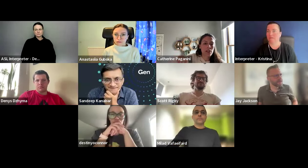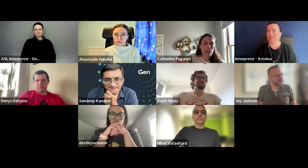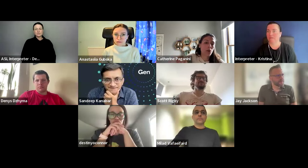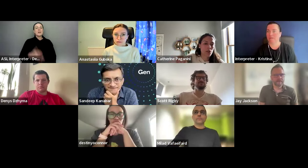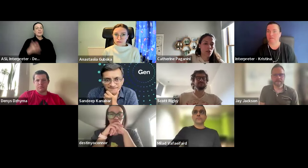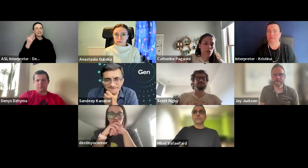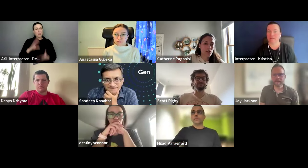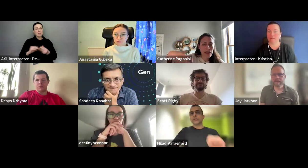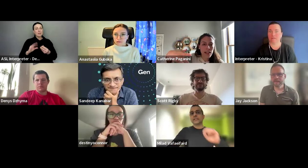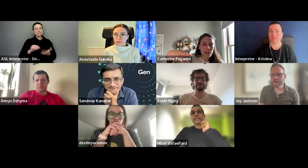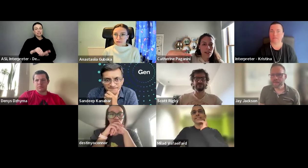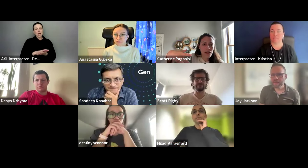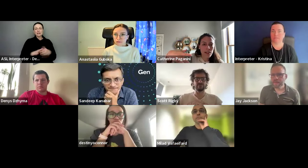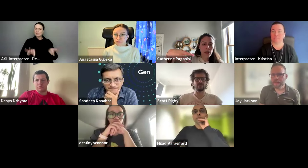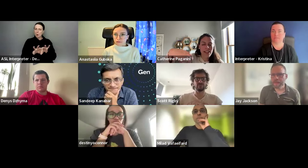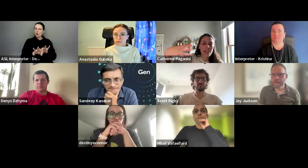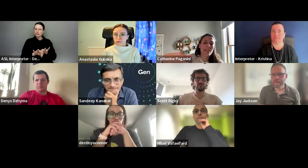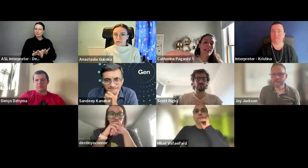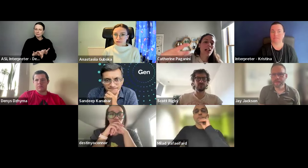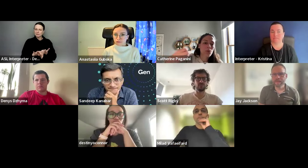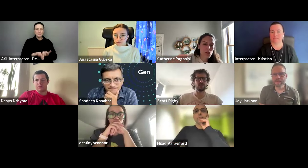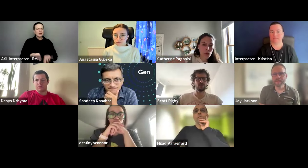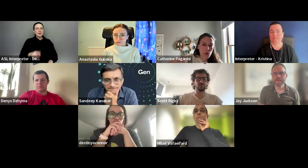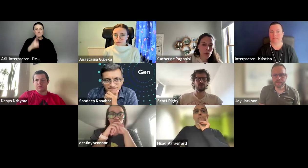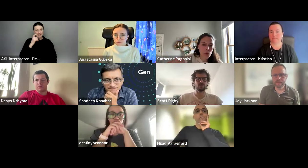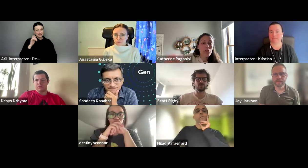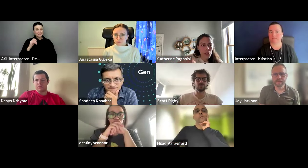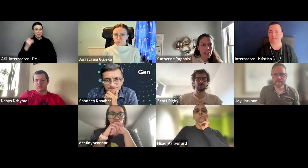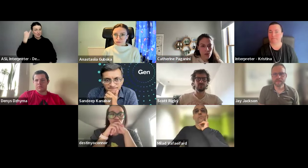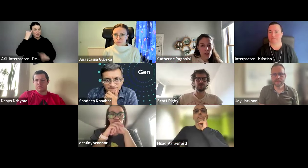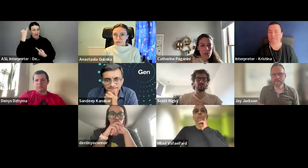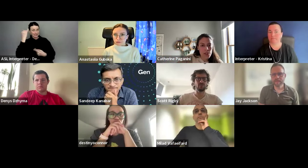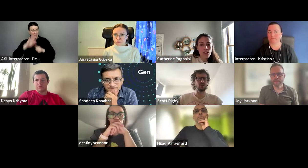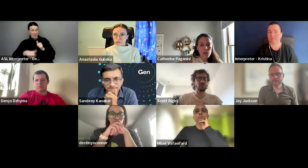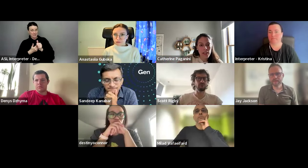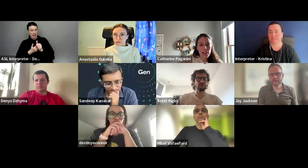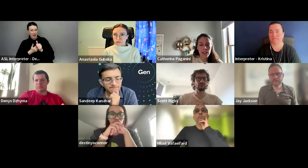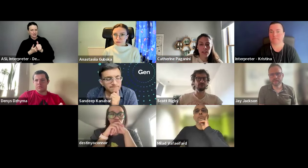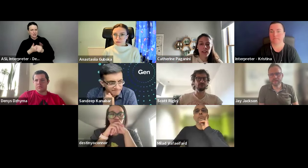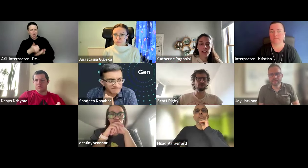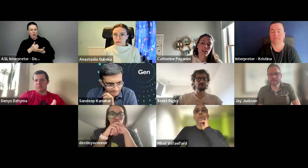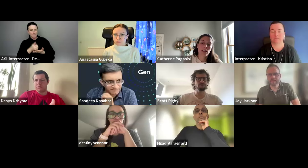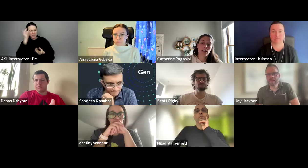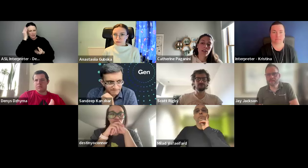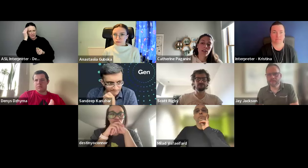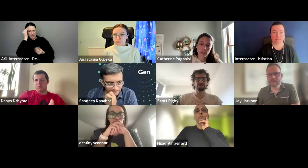the messaging doc is important too, right? Because that's kind of what the idea is. It helps you formulate those things,